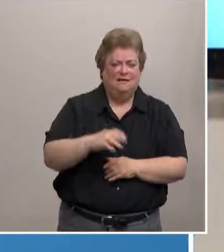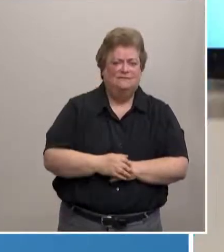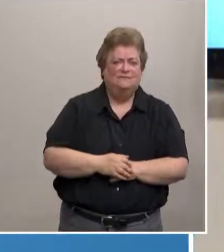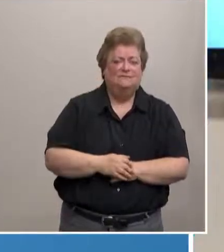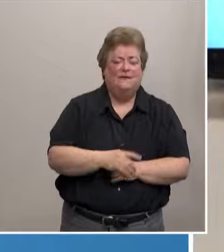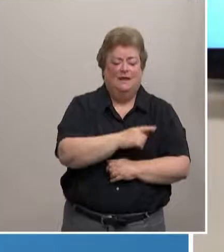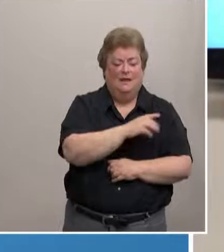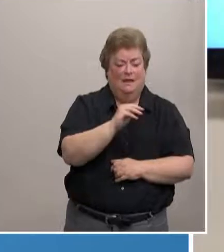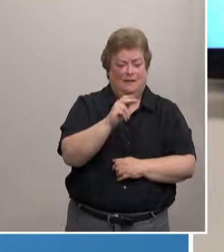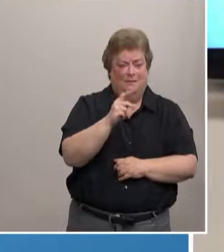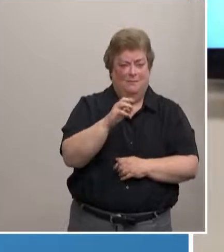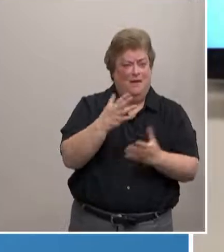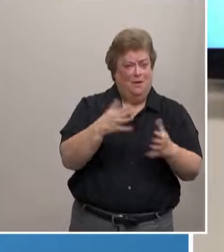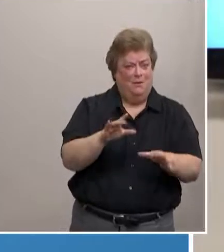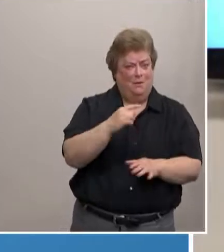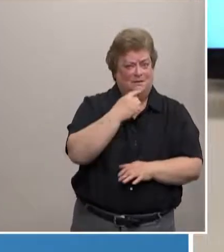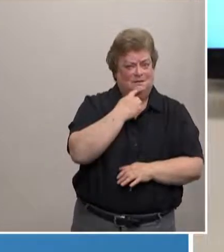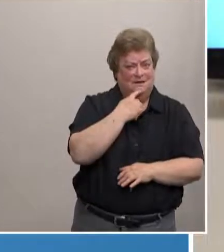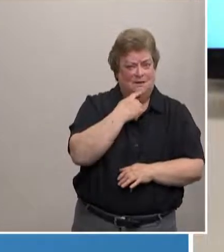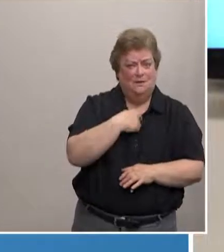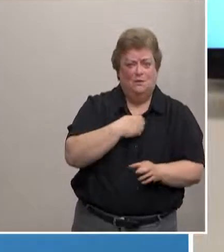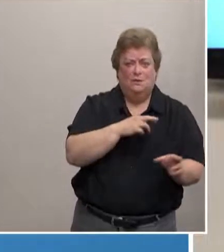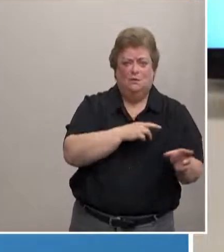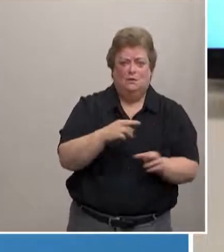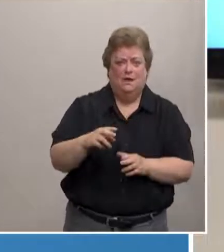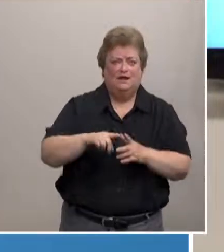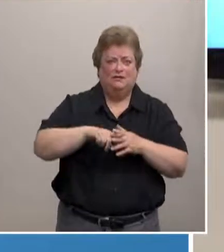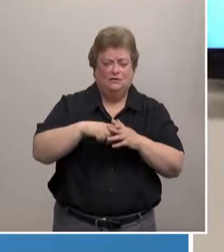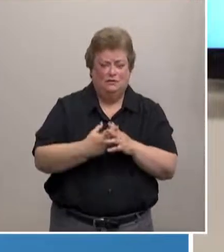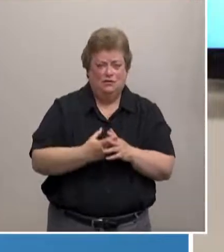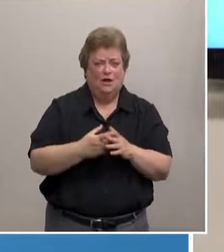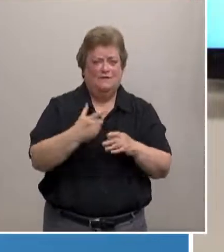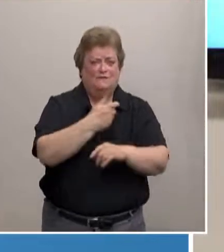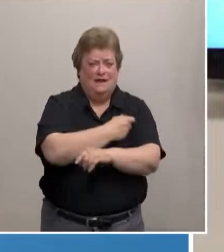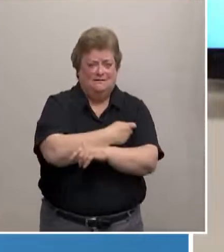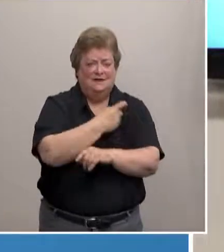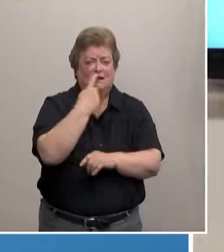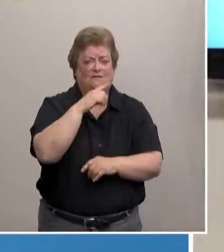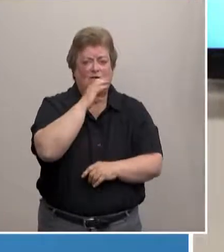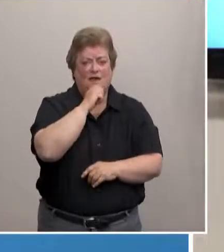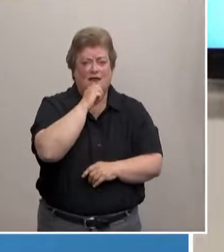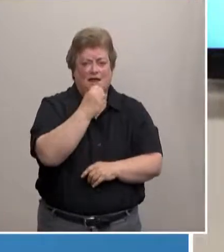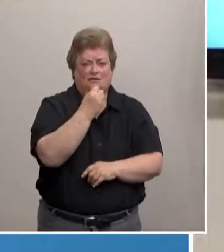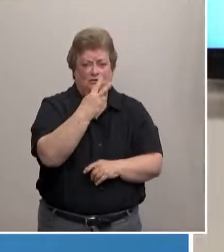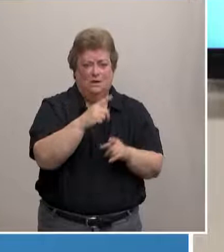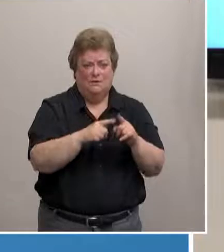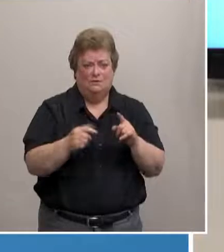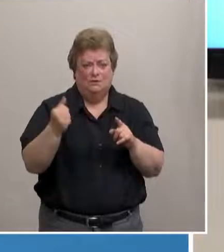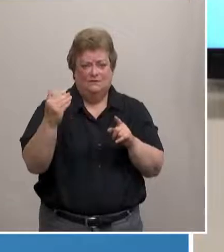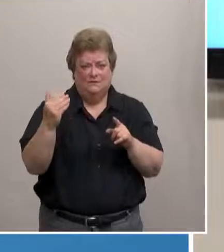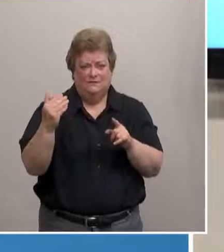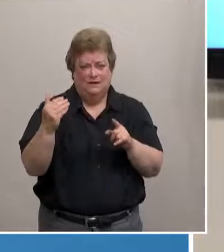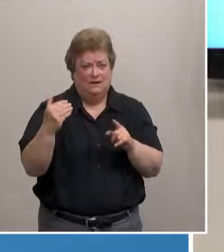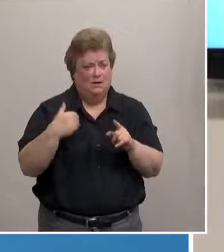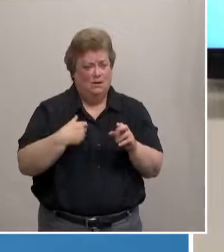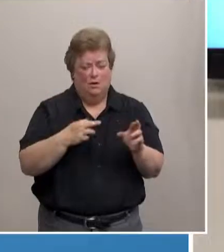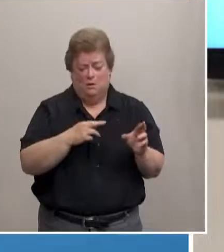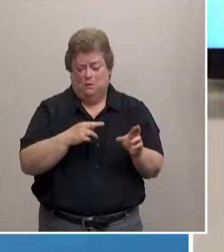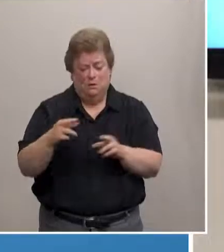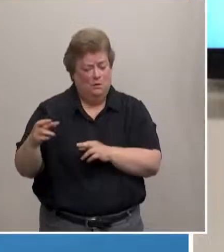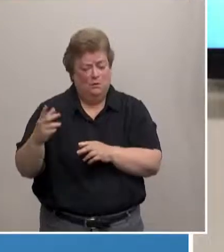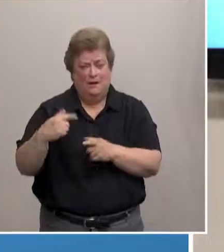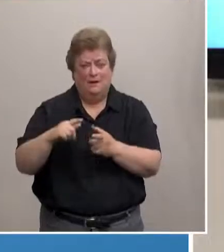mayor said, we're ready to begin vaccinating 12 through 15-year-olds. We were ready as soon as